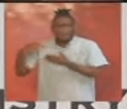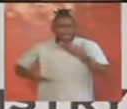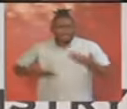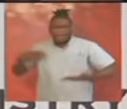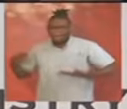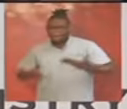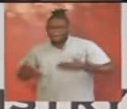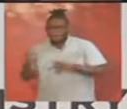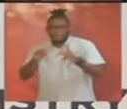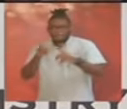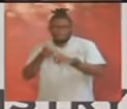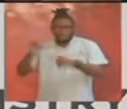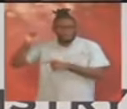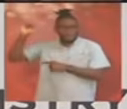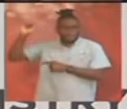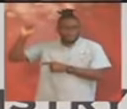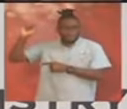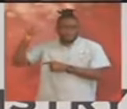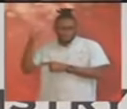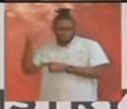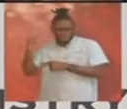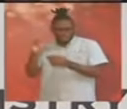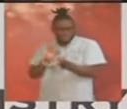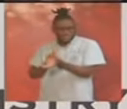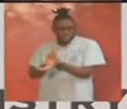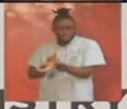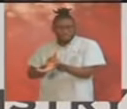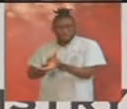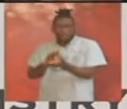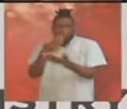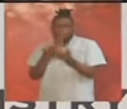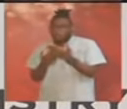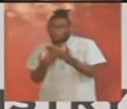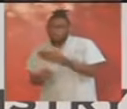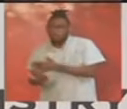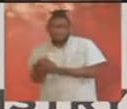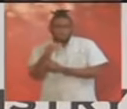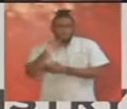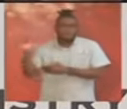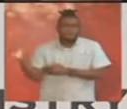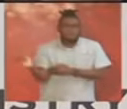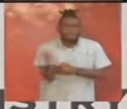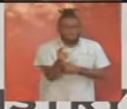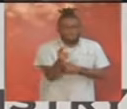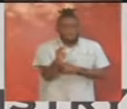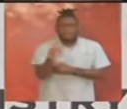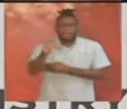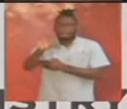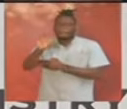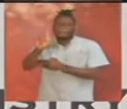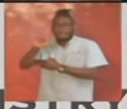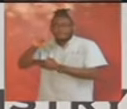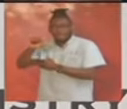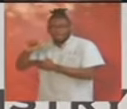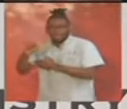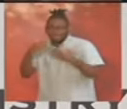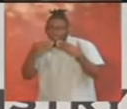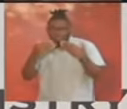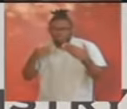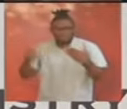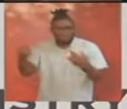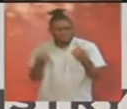Hoyt and Dr. Mitchell. Good morning to all members of the media. Thank you again for your consistent attendance at